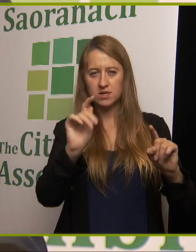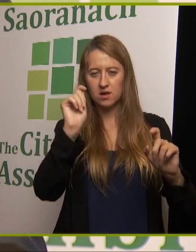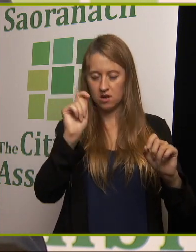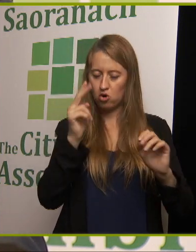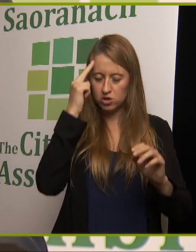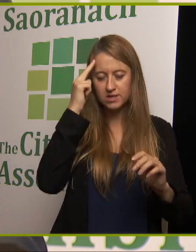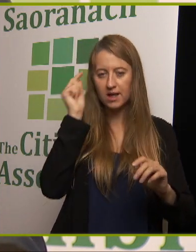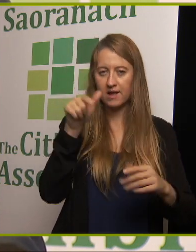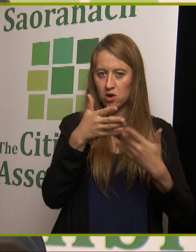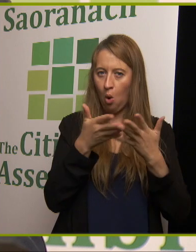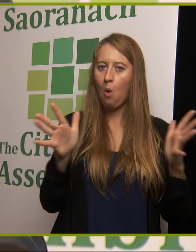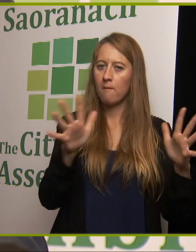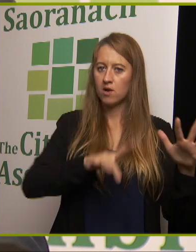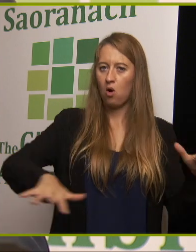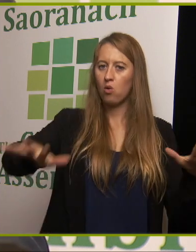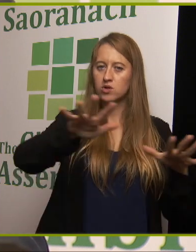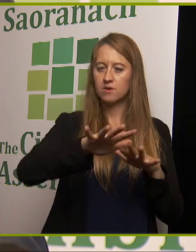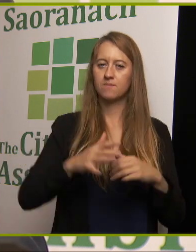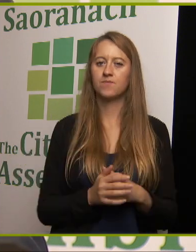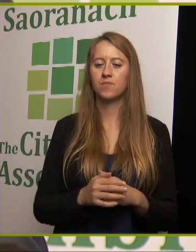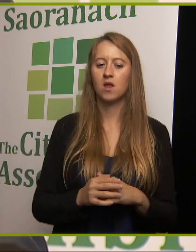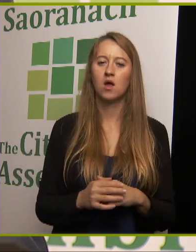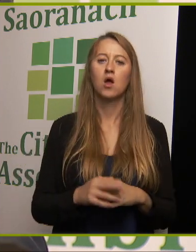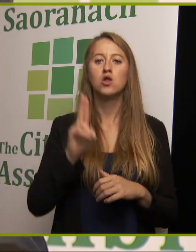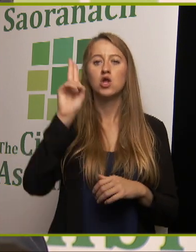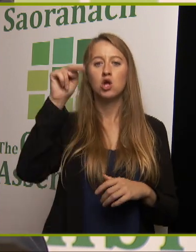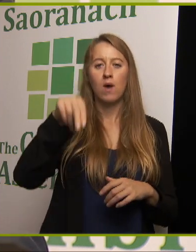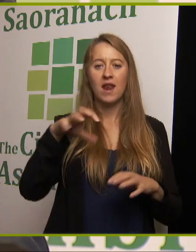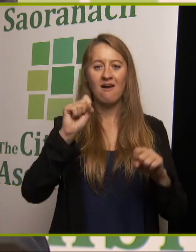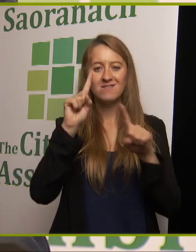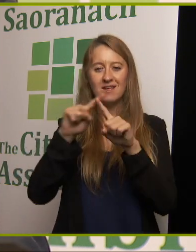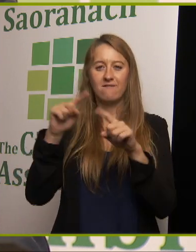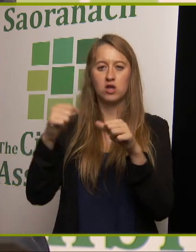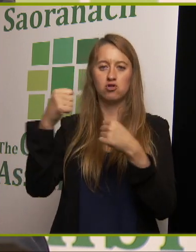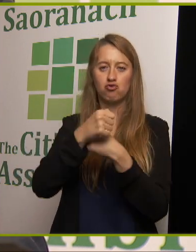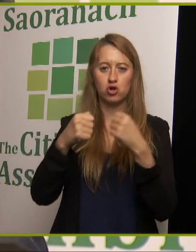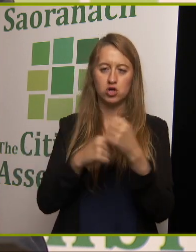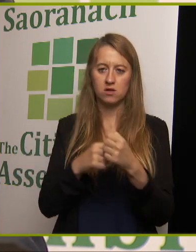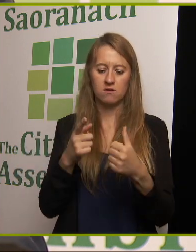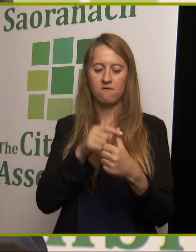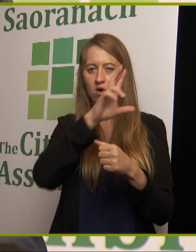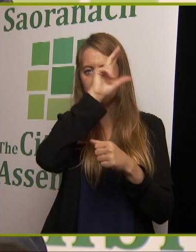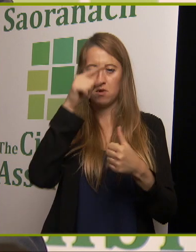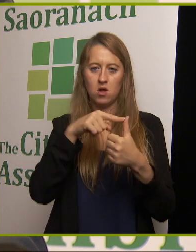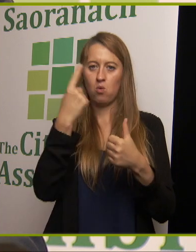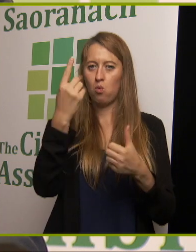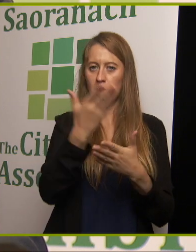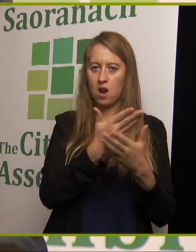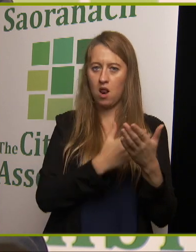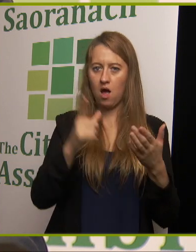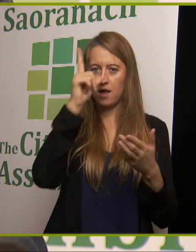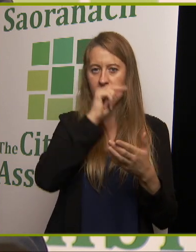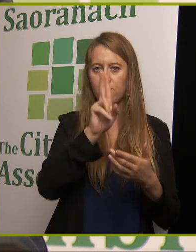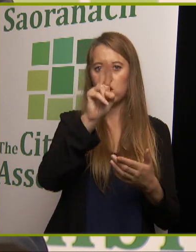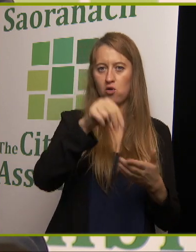United Nations has a number of structures underneath it. There's a law called the United Nations Convention for the Law of the Sea